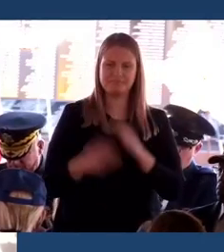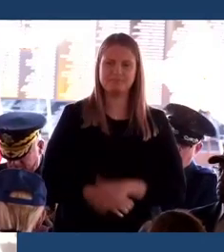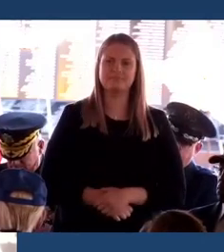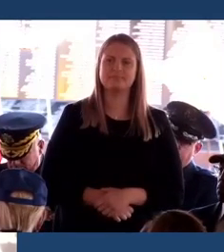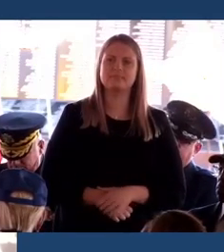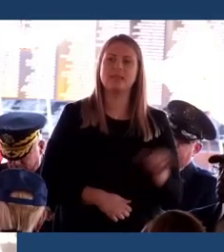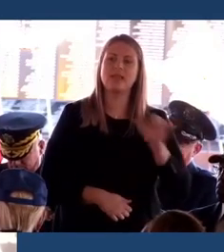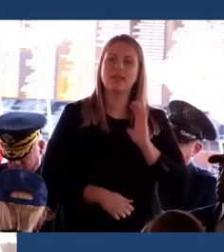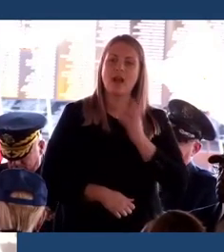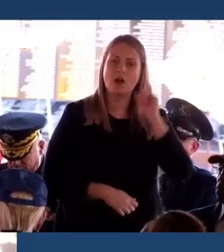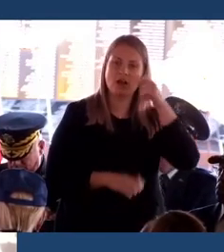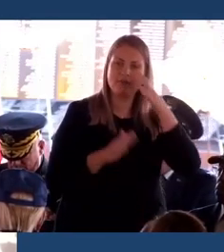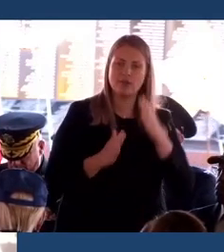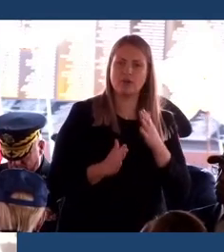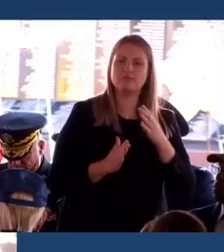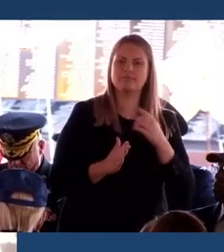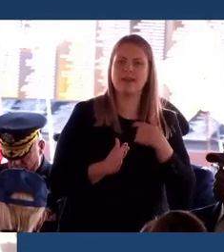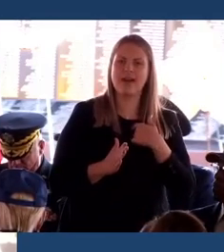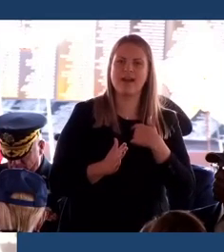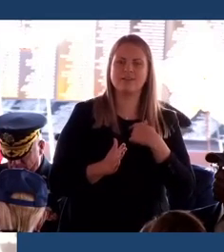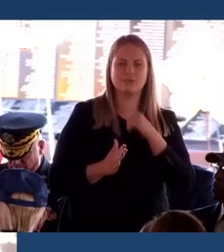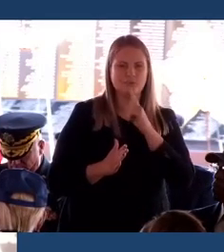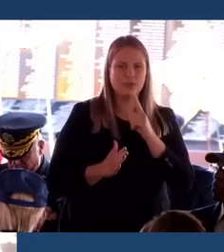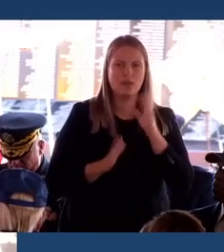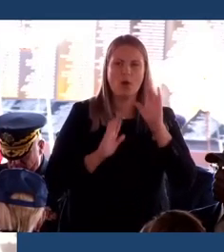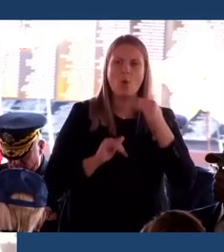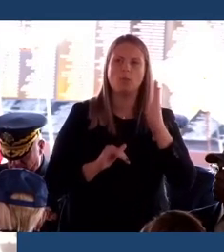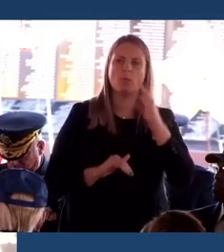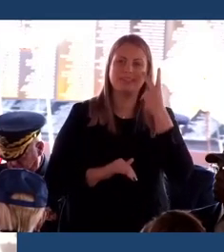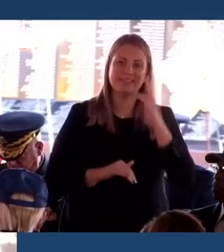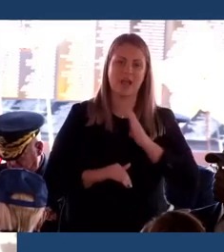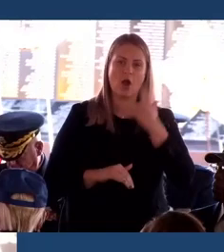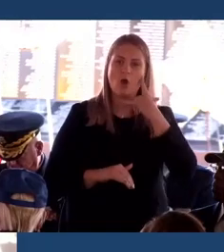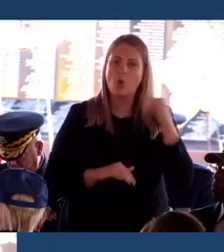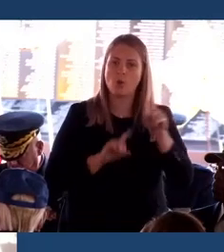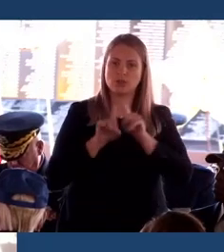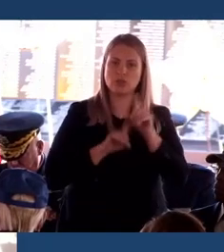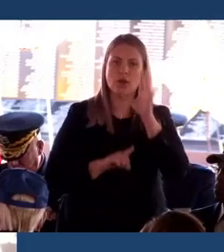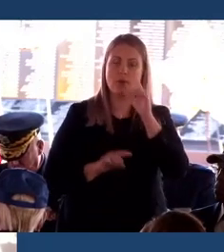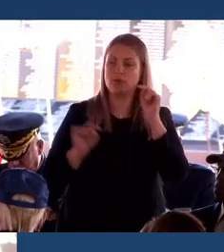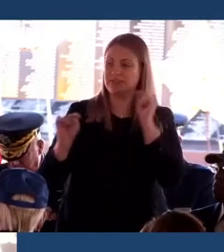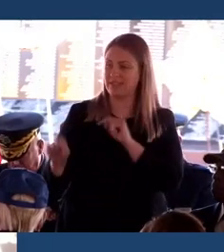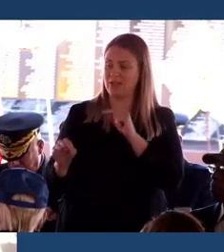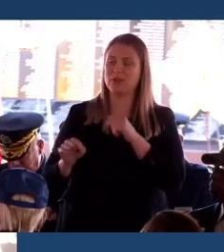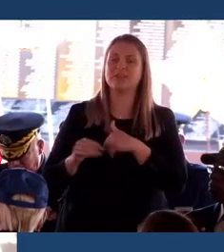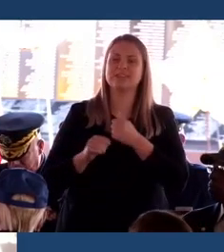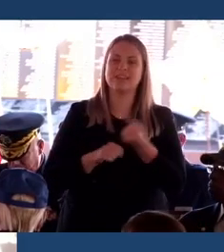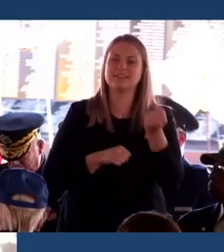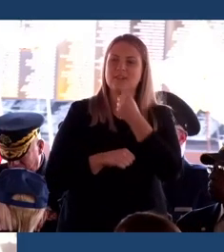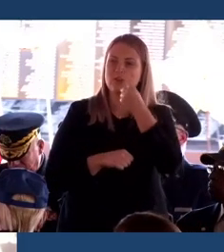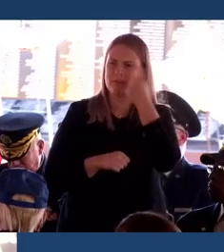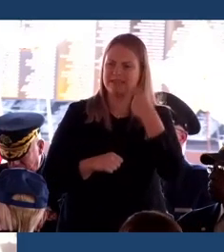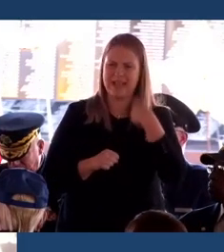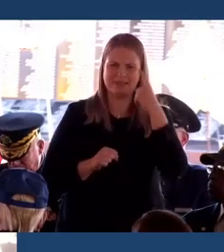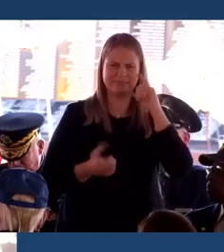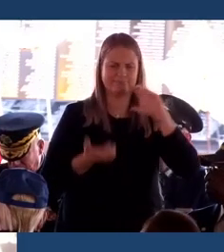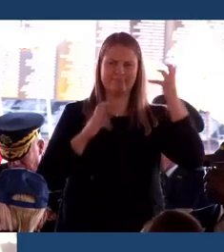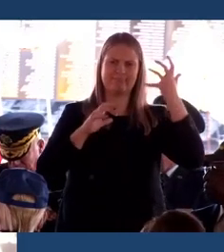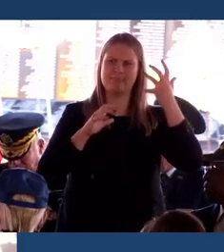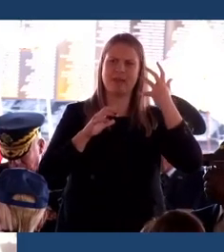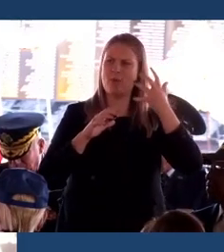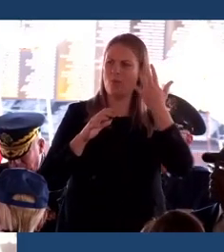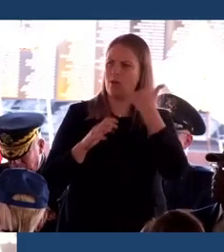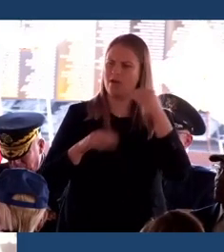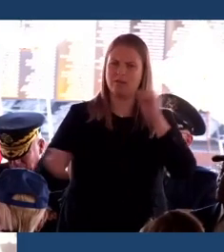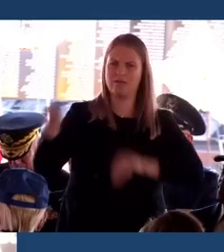Like our governor, I earnestly hope we will see our Gold Star mothers here next year, because I too am confused by the